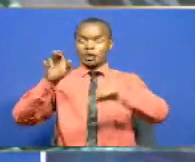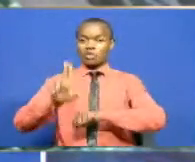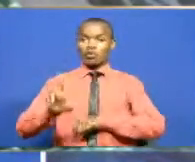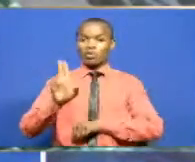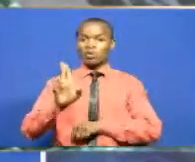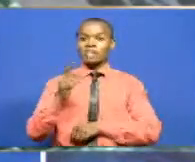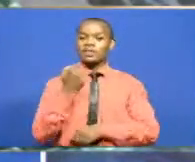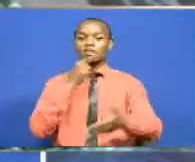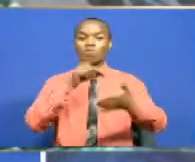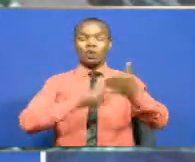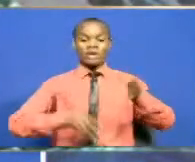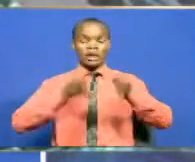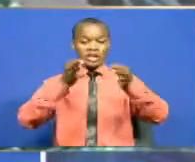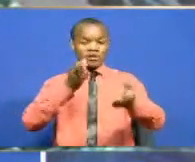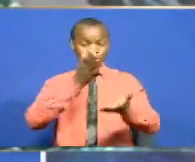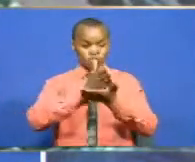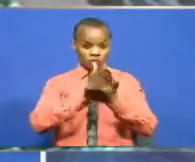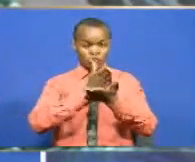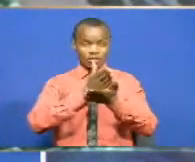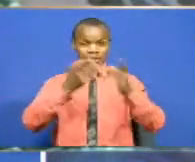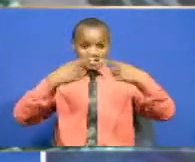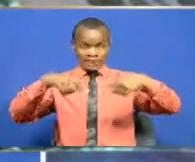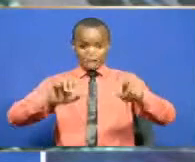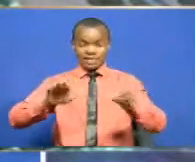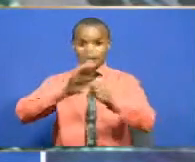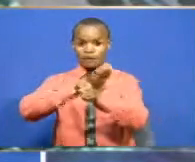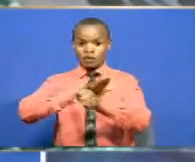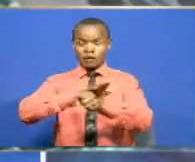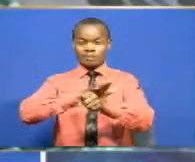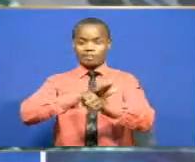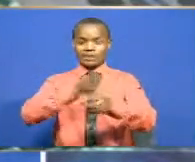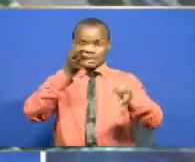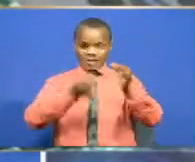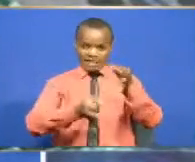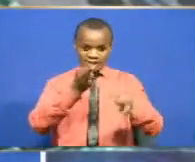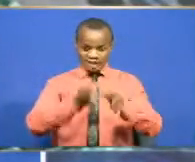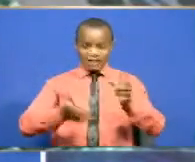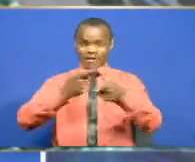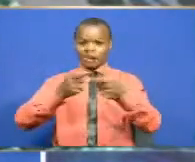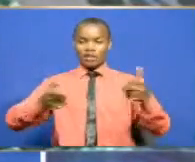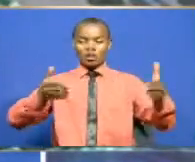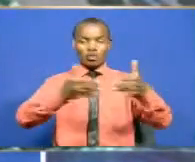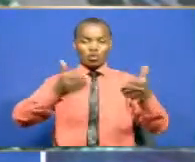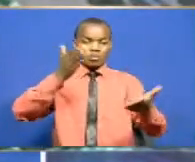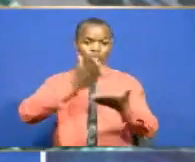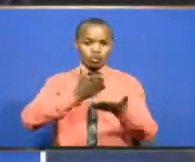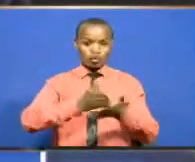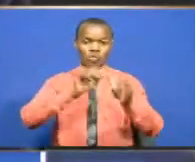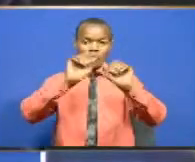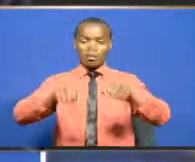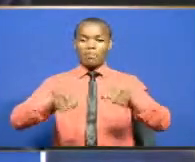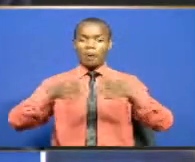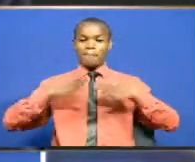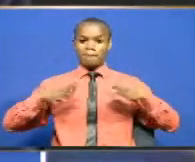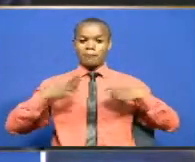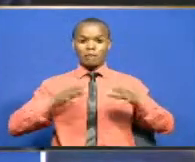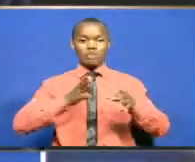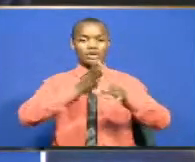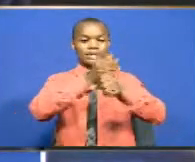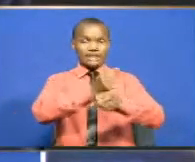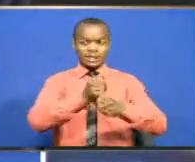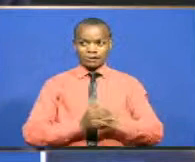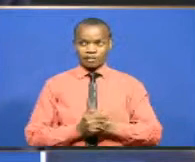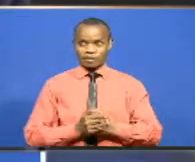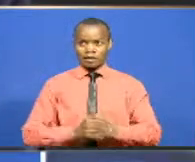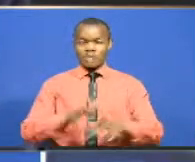through successful prosecution of such cases that the agency will retain the confidence of Kenyans. President Kenyatta spoke